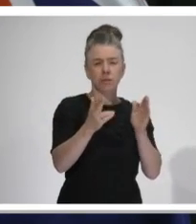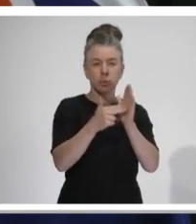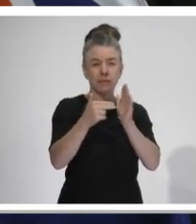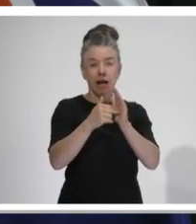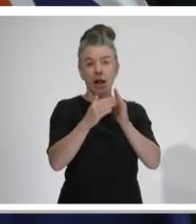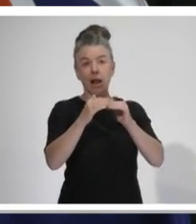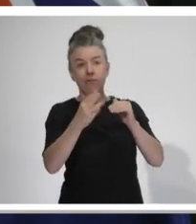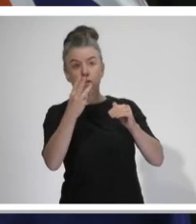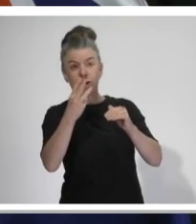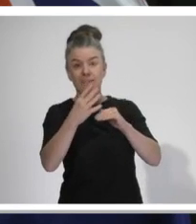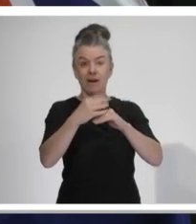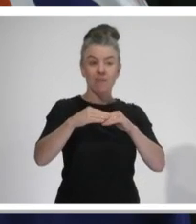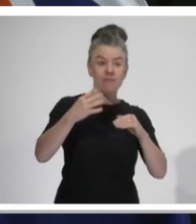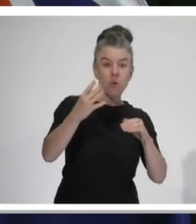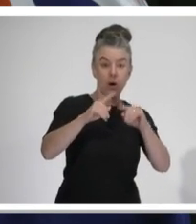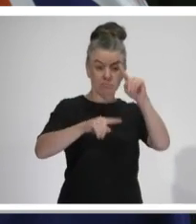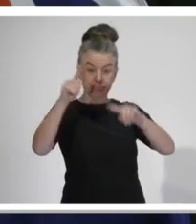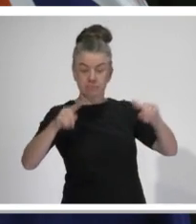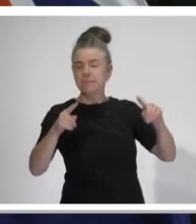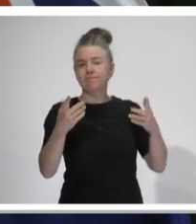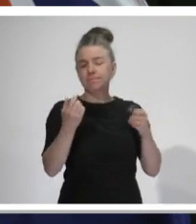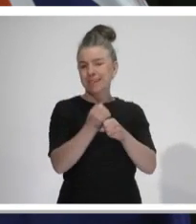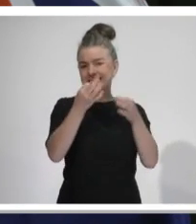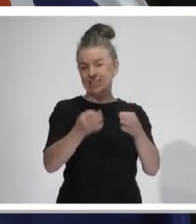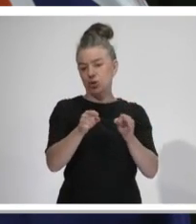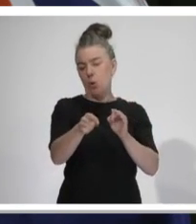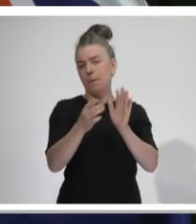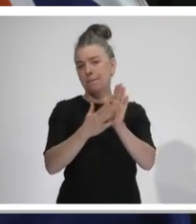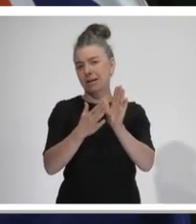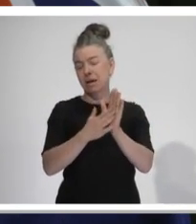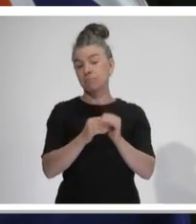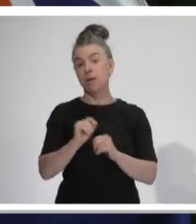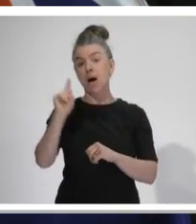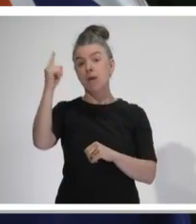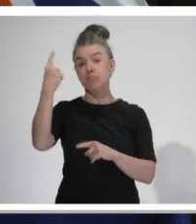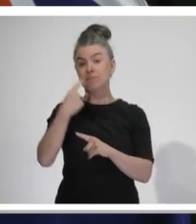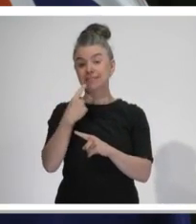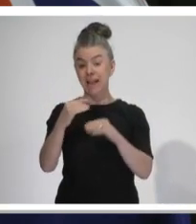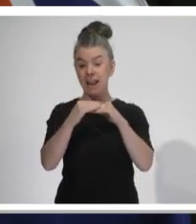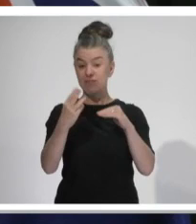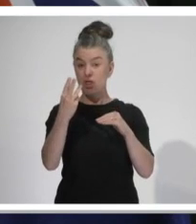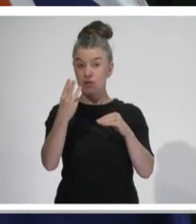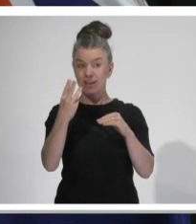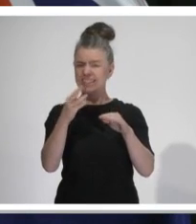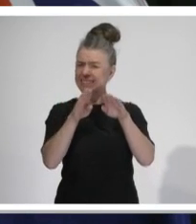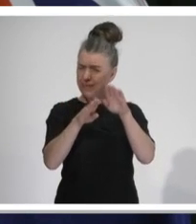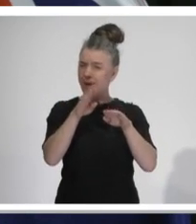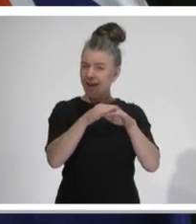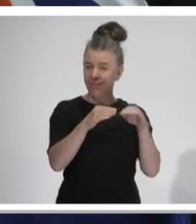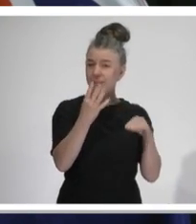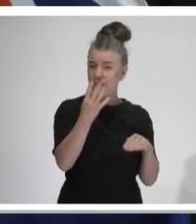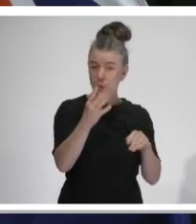2 things about this. First, as the Prime Minister made very clear yesterday, Level 3 is not markedly different from Level